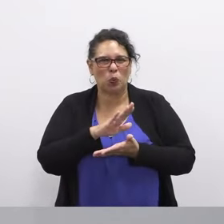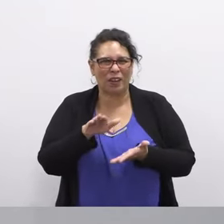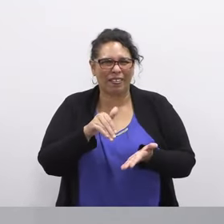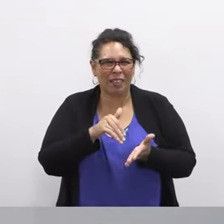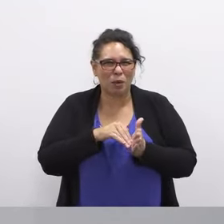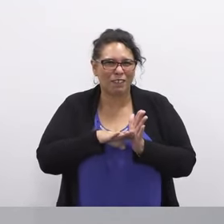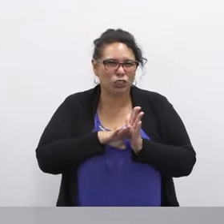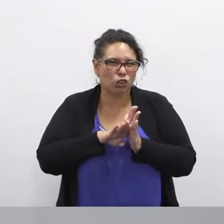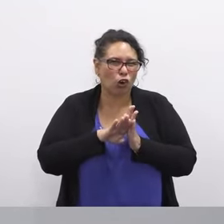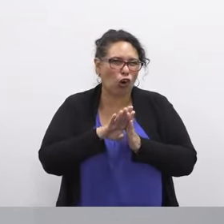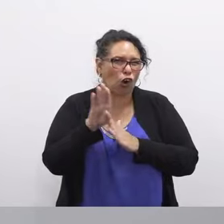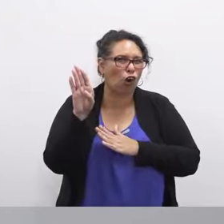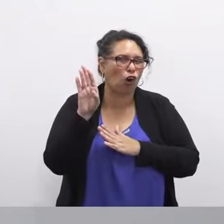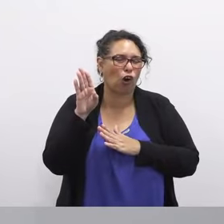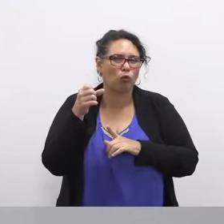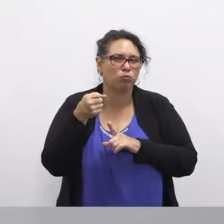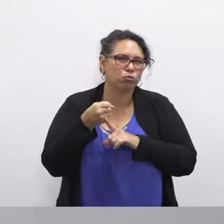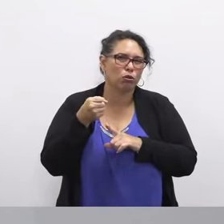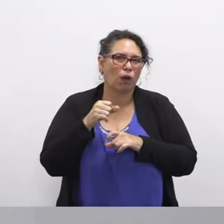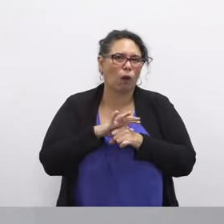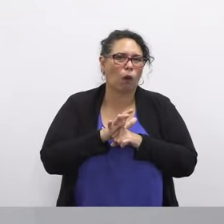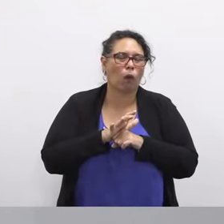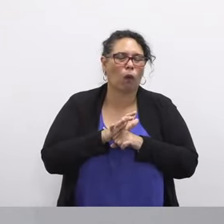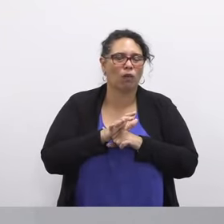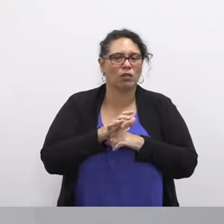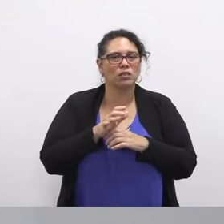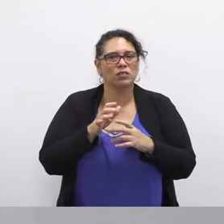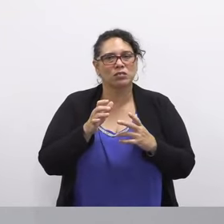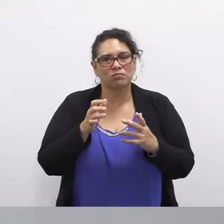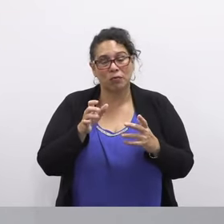here. And although there is always room for